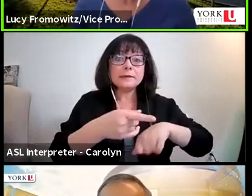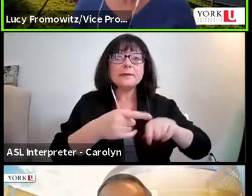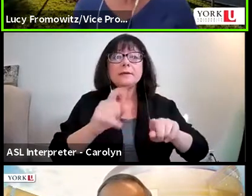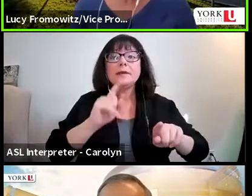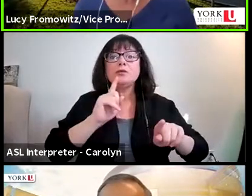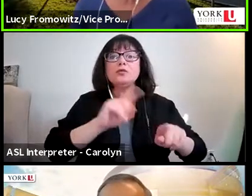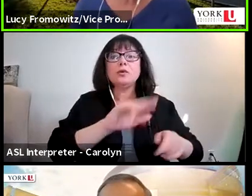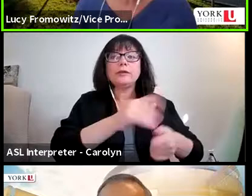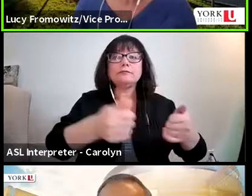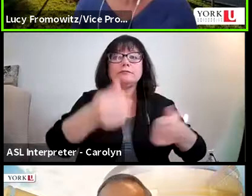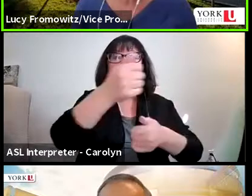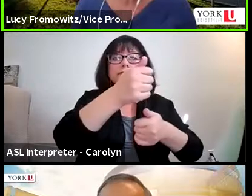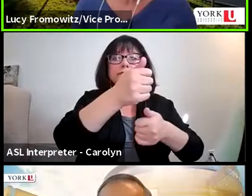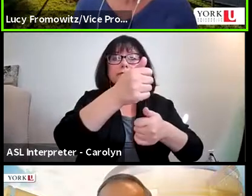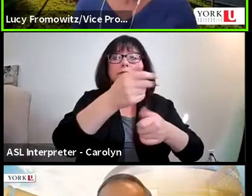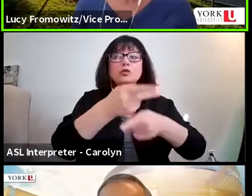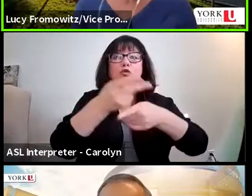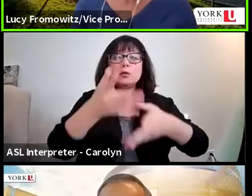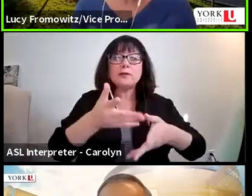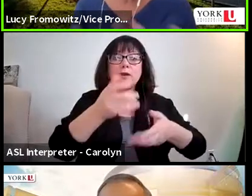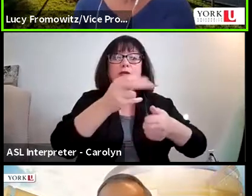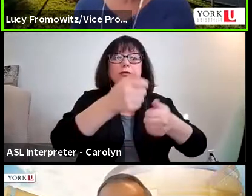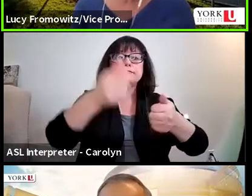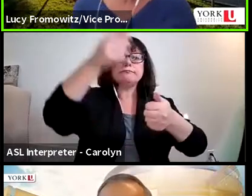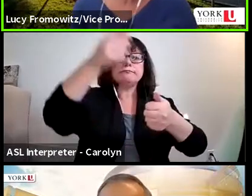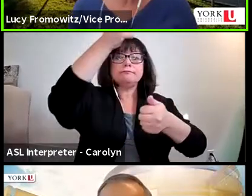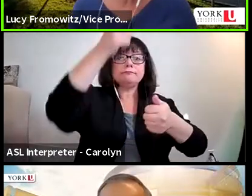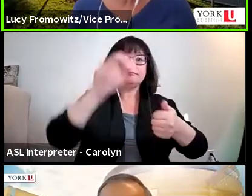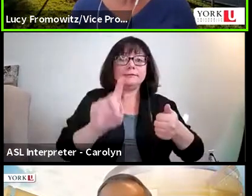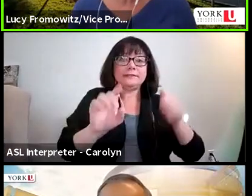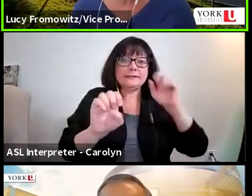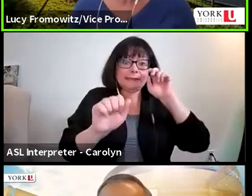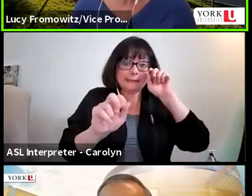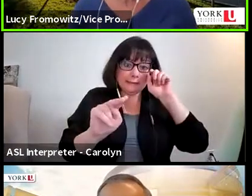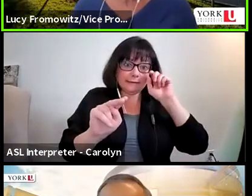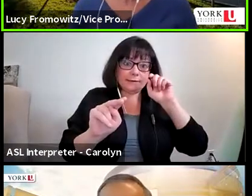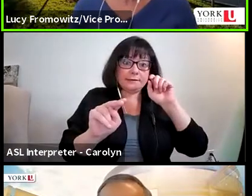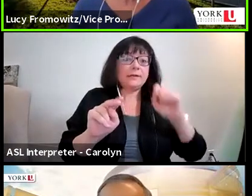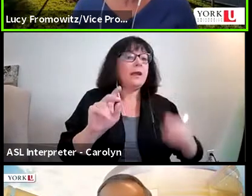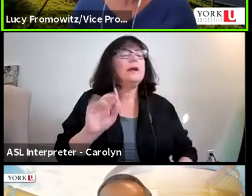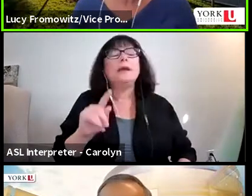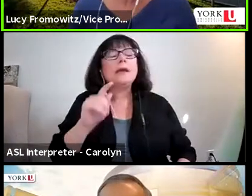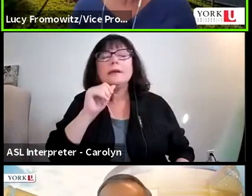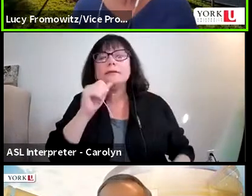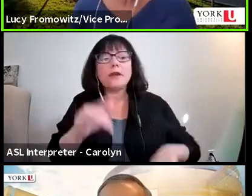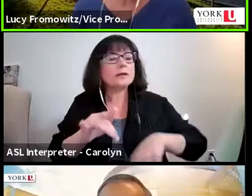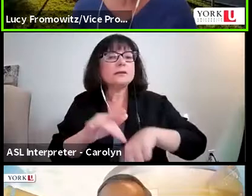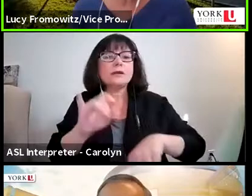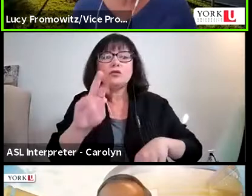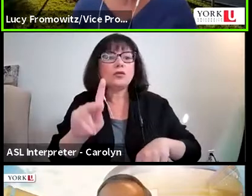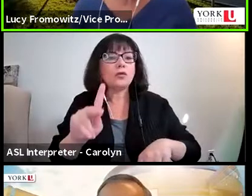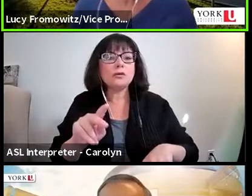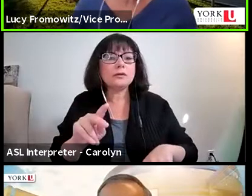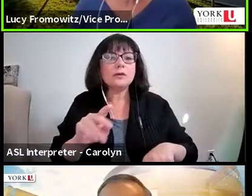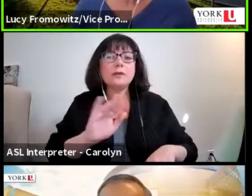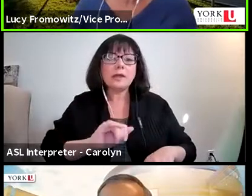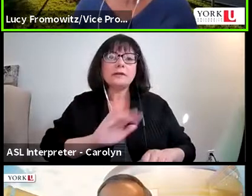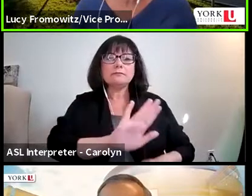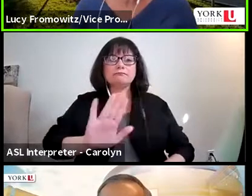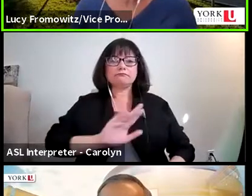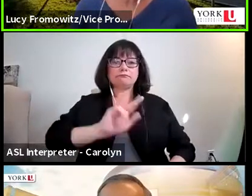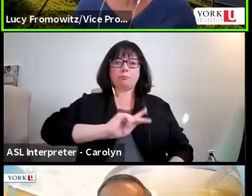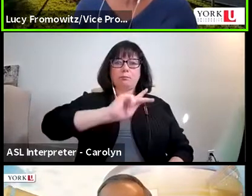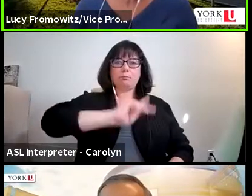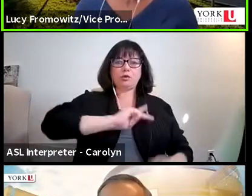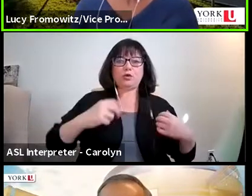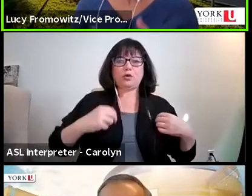members have not been on campus, then this is personal health information. It's entirely up to them whether they wish